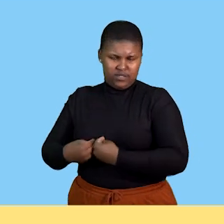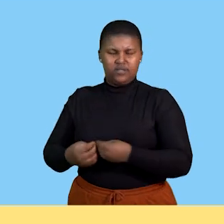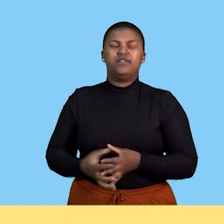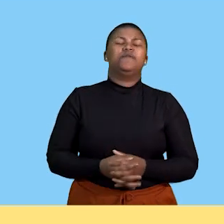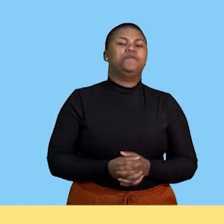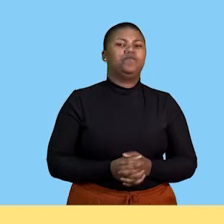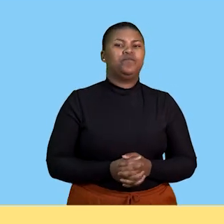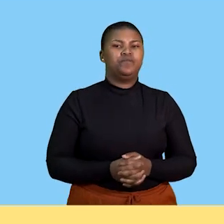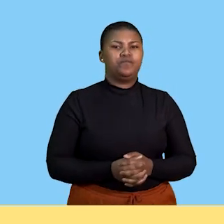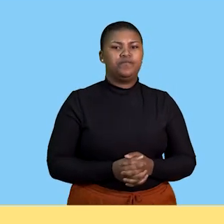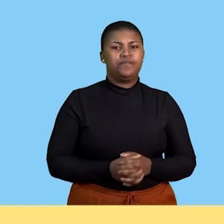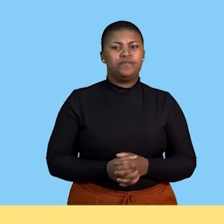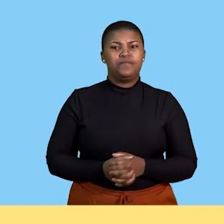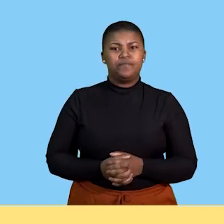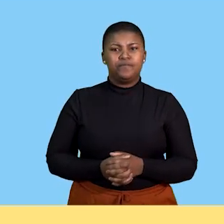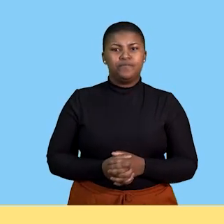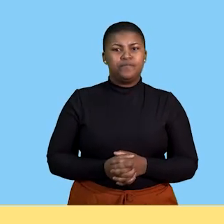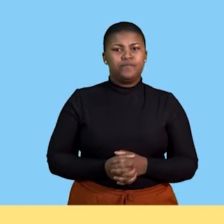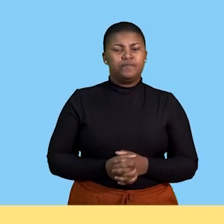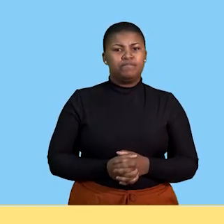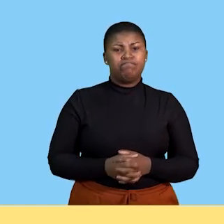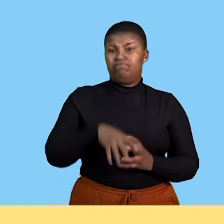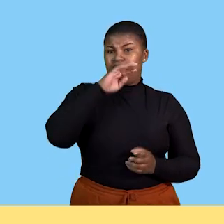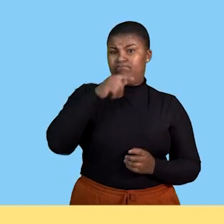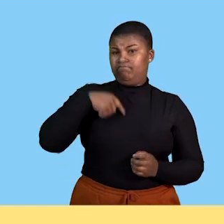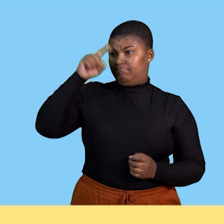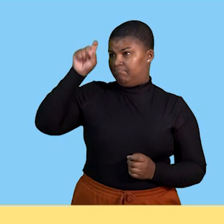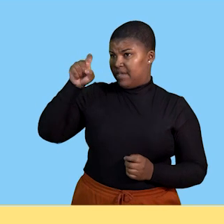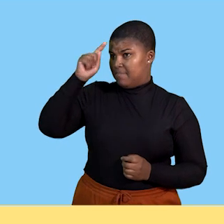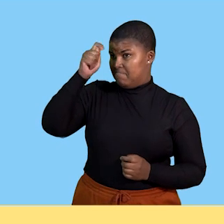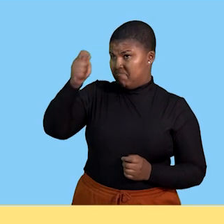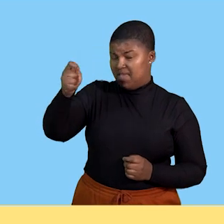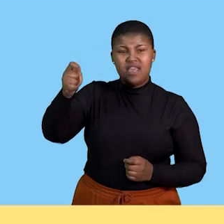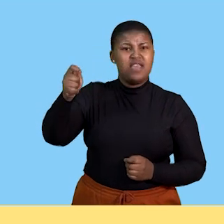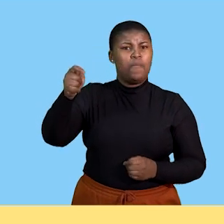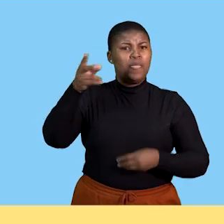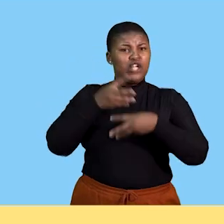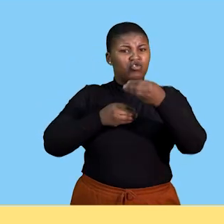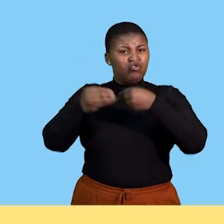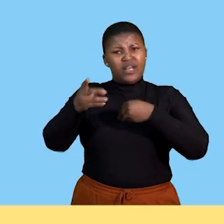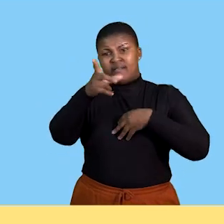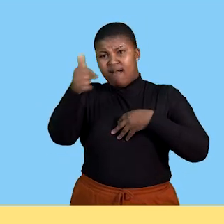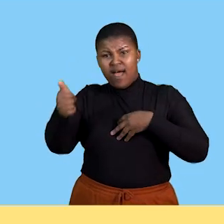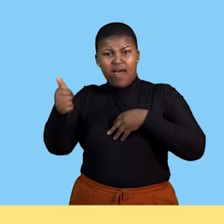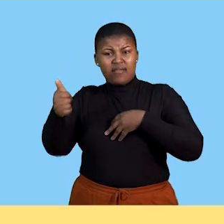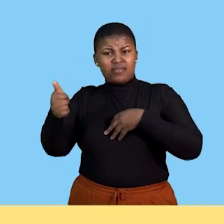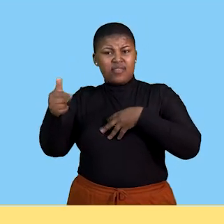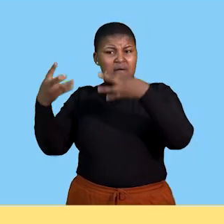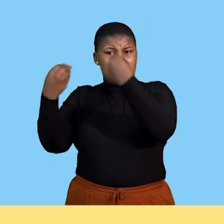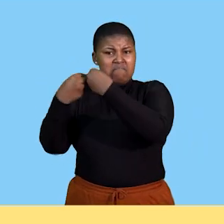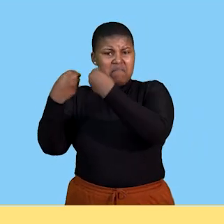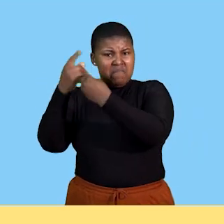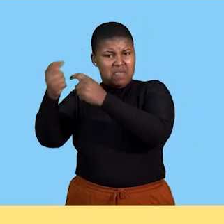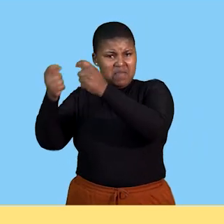cash equivalents. So if we are to pay our trade and